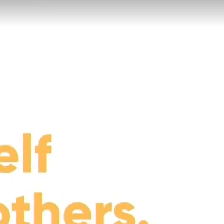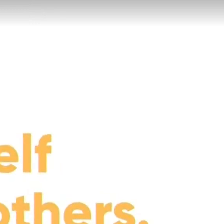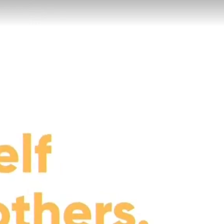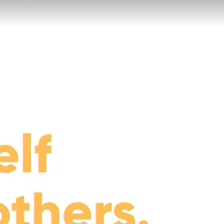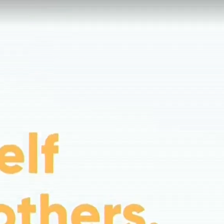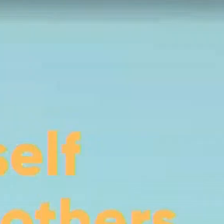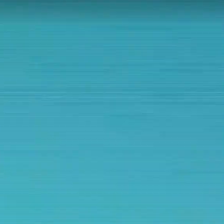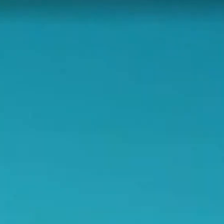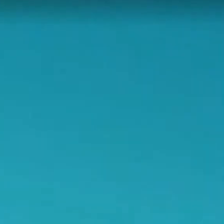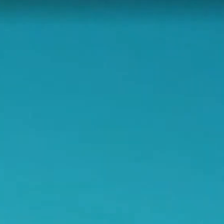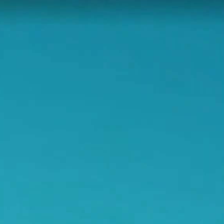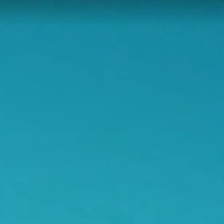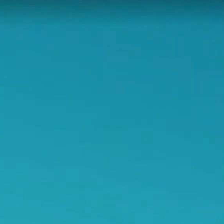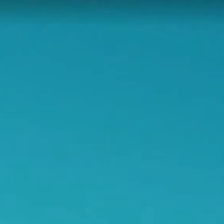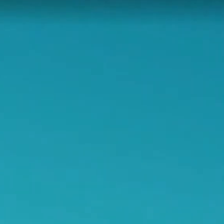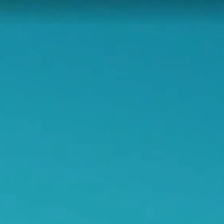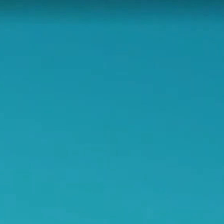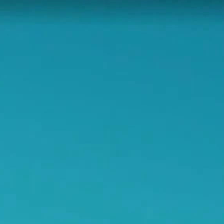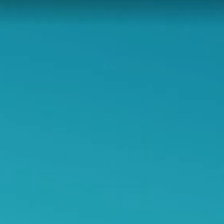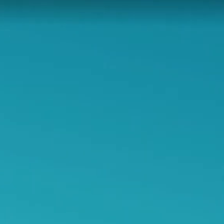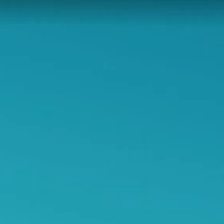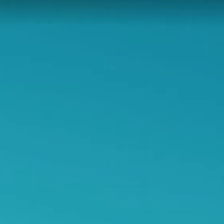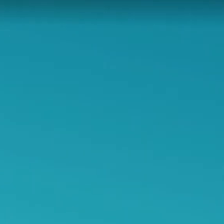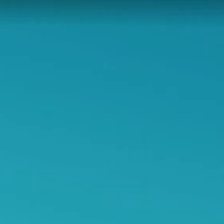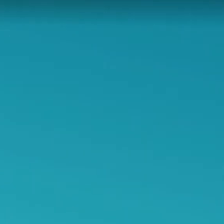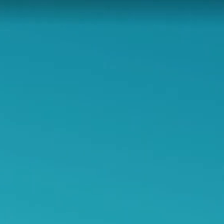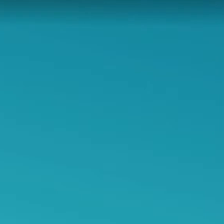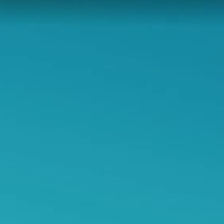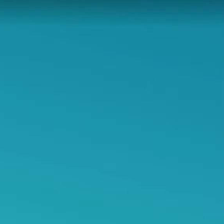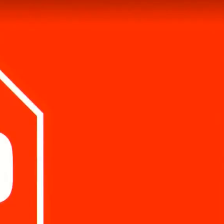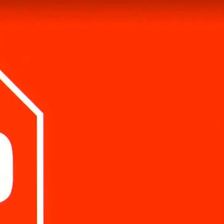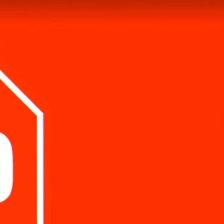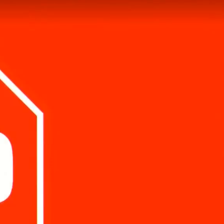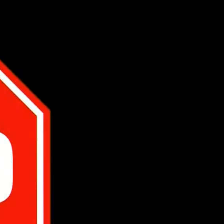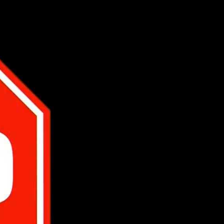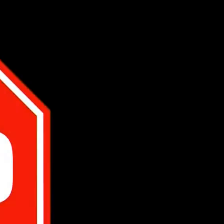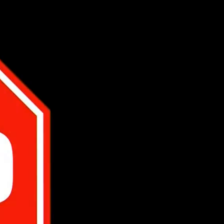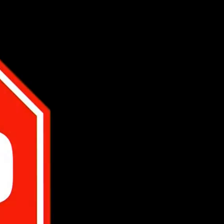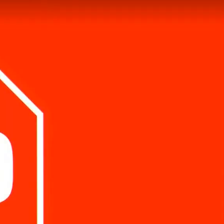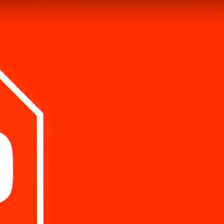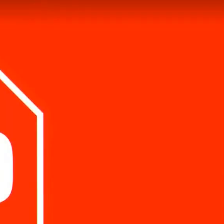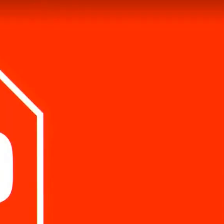while protecting others. A message from the Ministry of Health and Wellness.